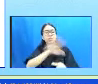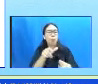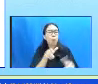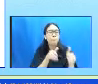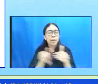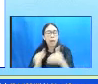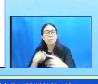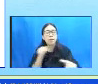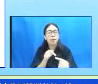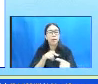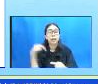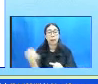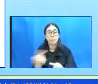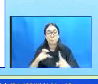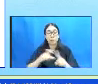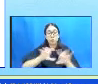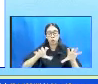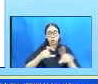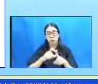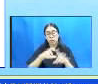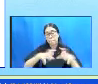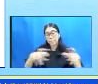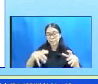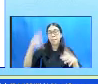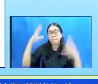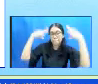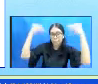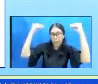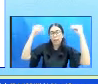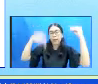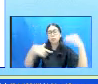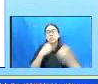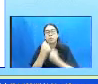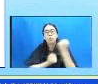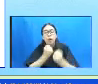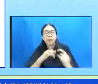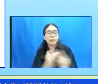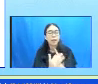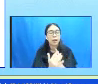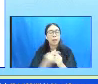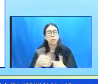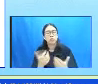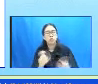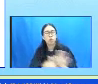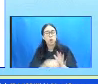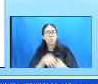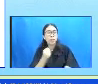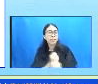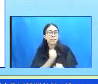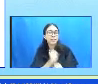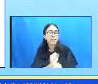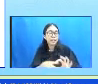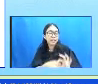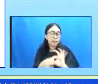strengthening civil society. For example, working with groups of CSOs in our Global Dutch Power of Voices program, building